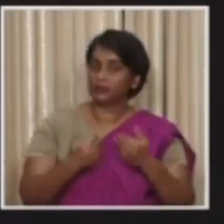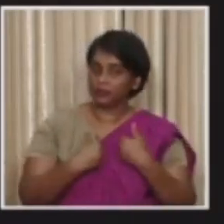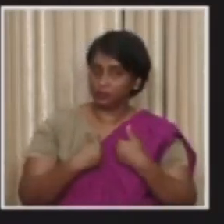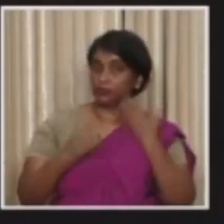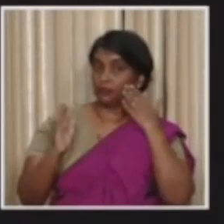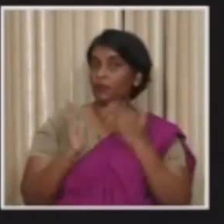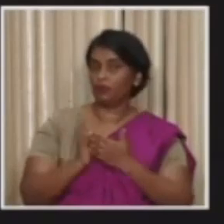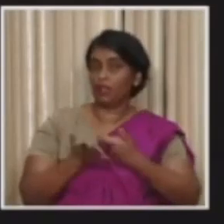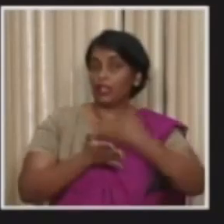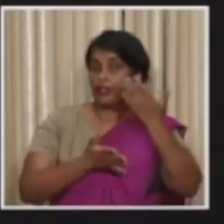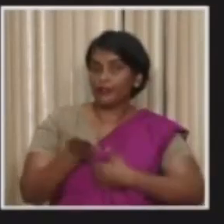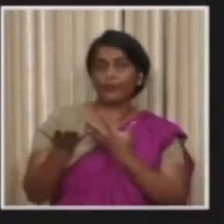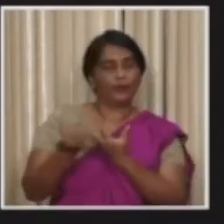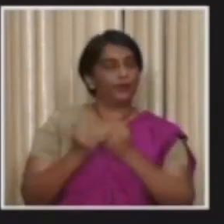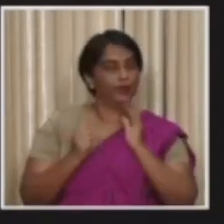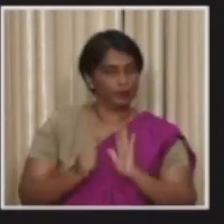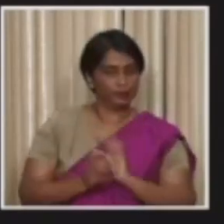a less